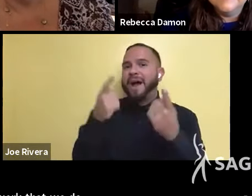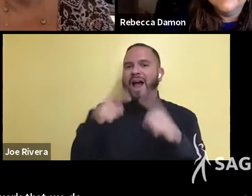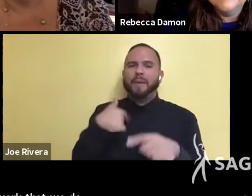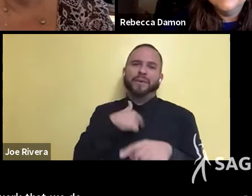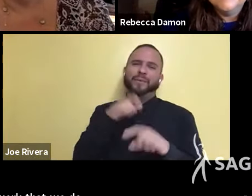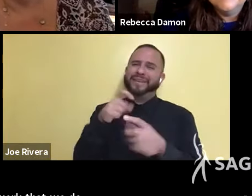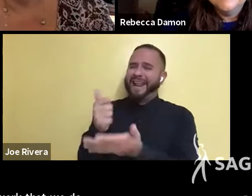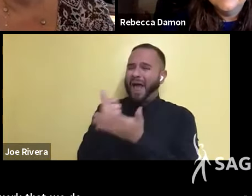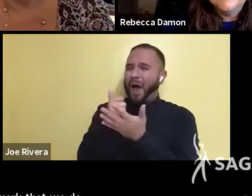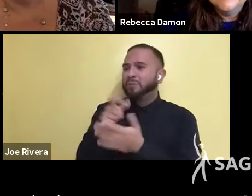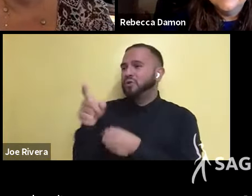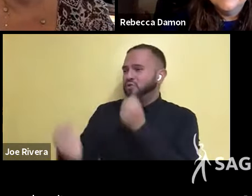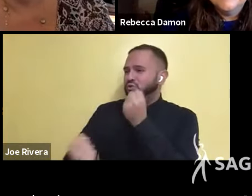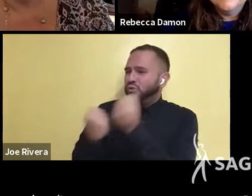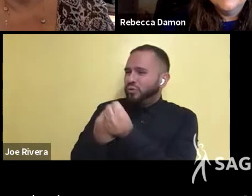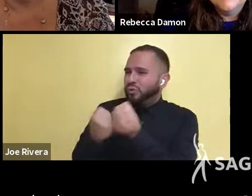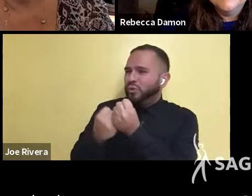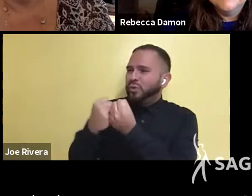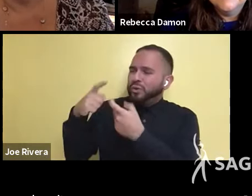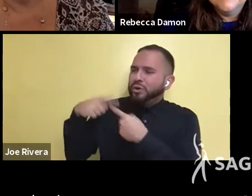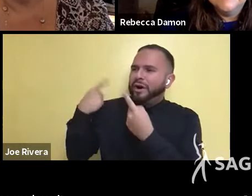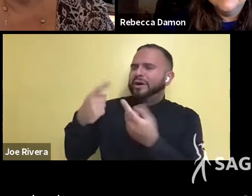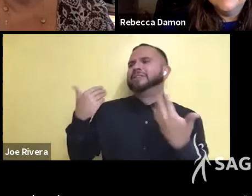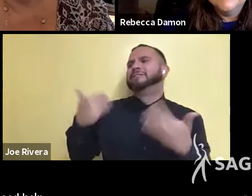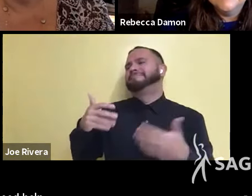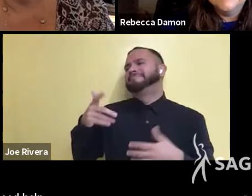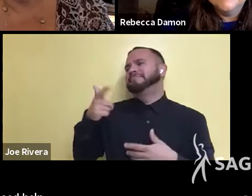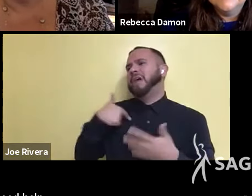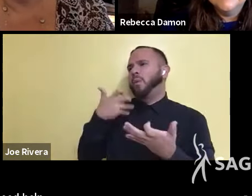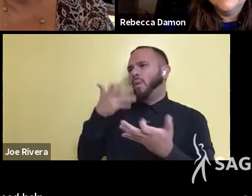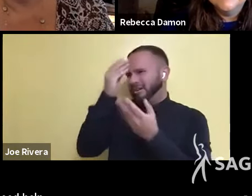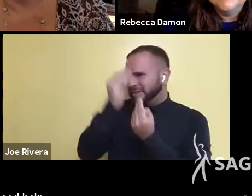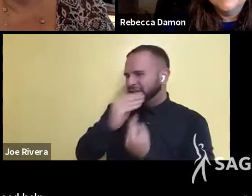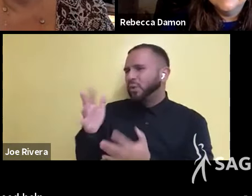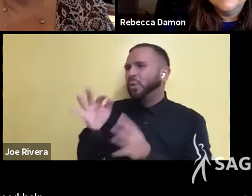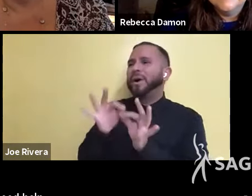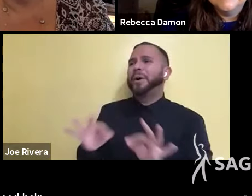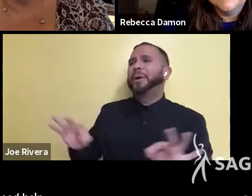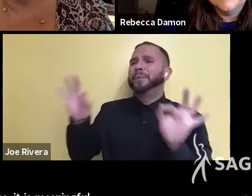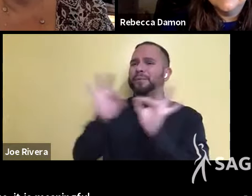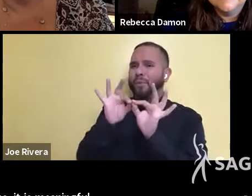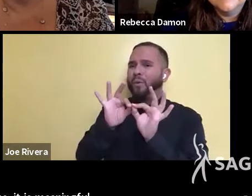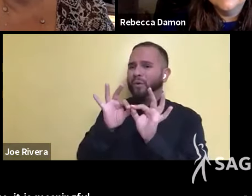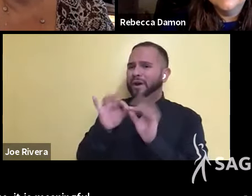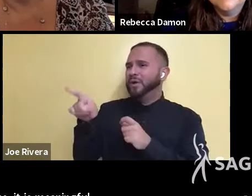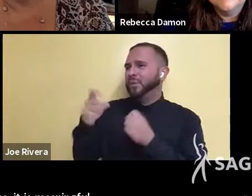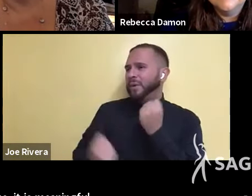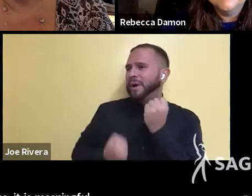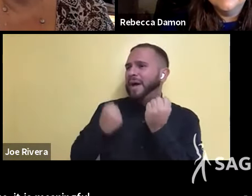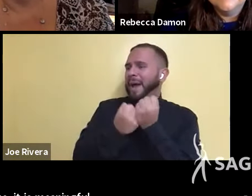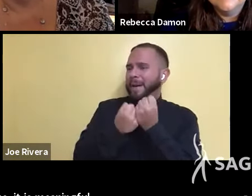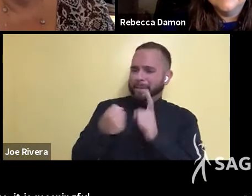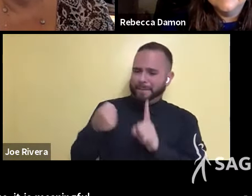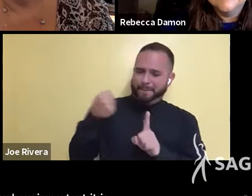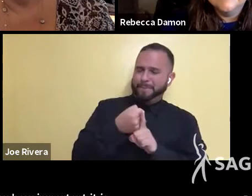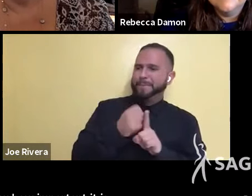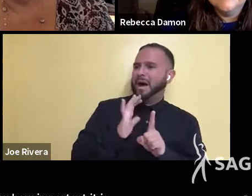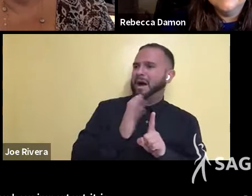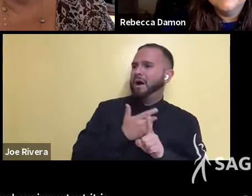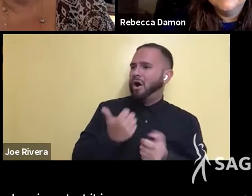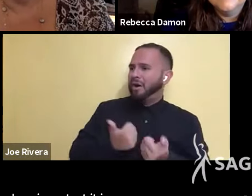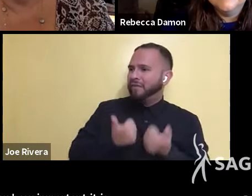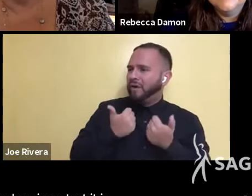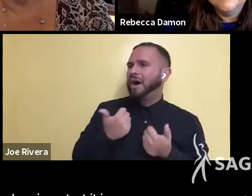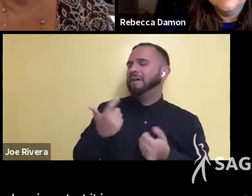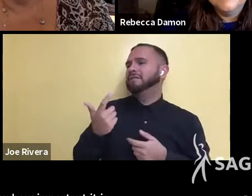it's meaningful. I do want you to know how important it is. You make a difference in our lives. We want to support you. We want to